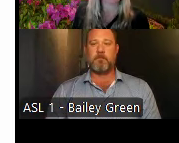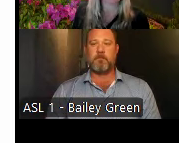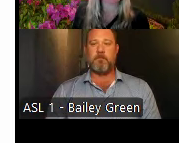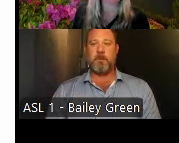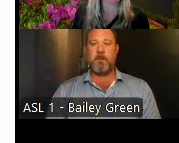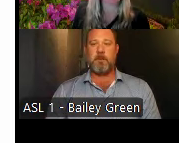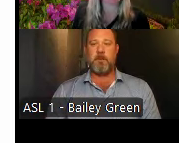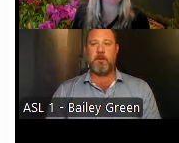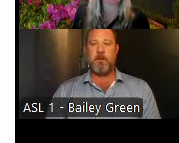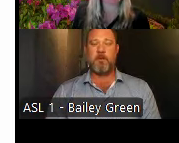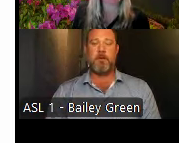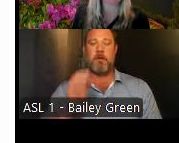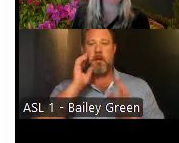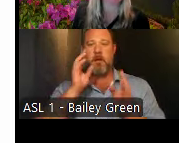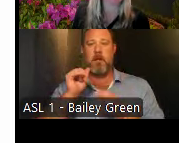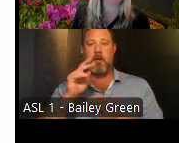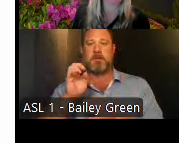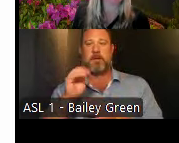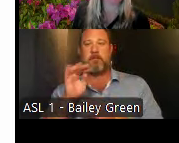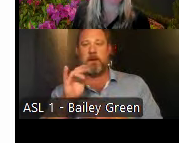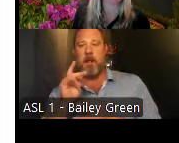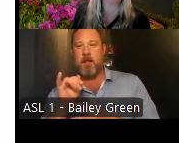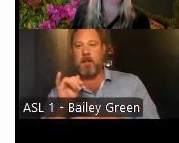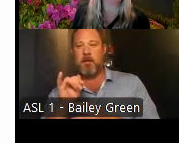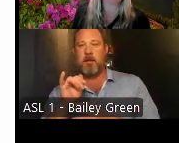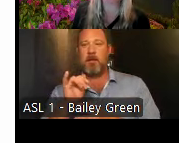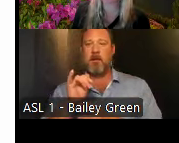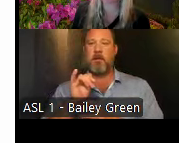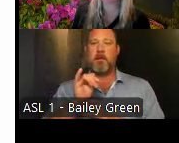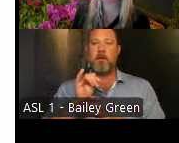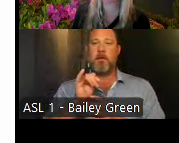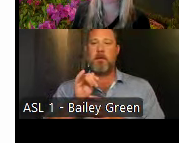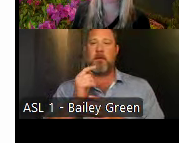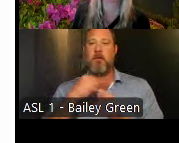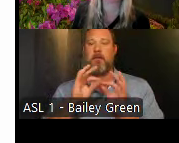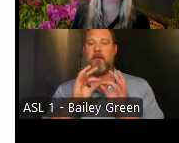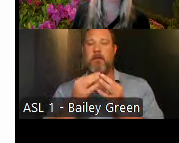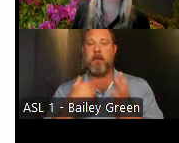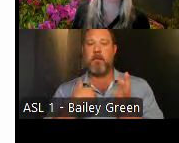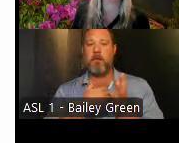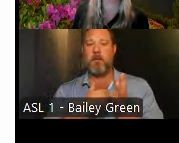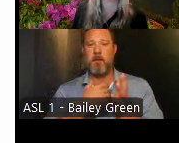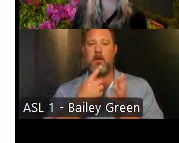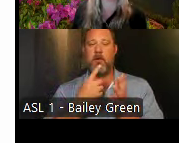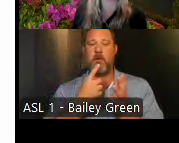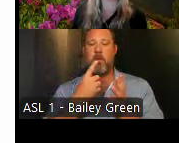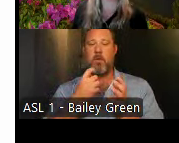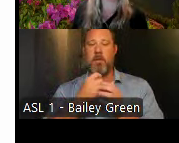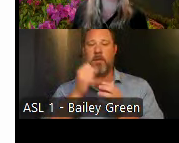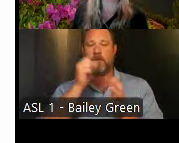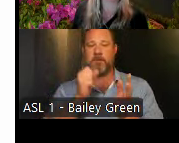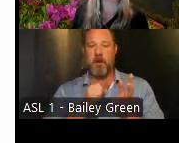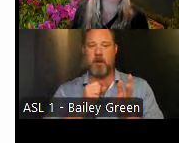opportunity. Hi, my name's Steve McNally. I'm a family member with a son with schizophrenia,